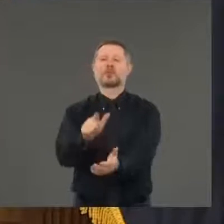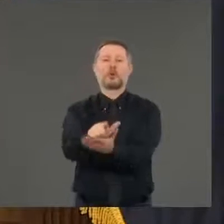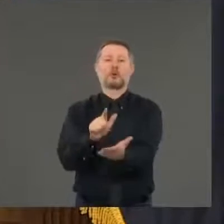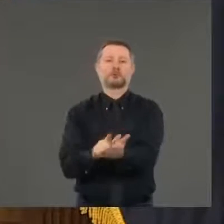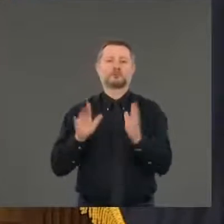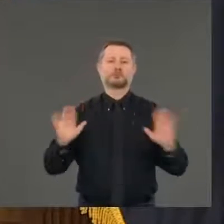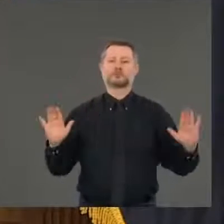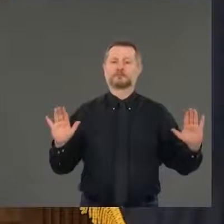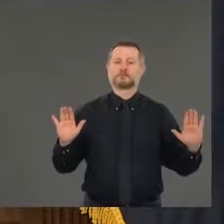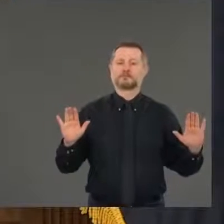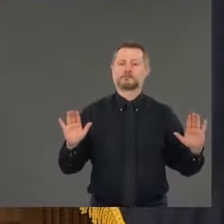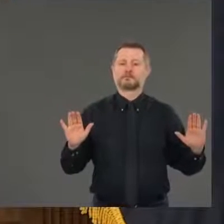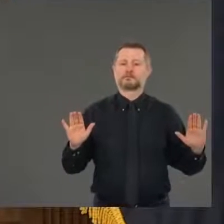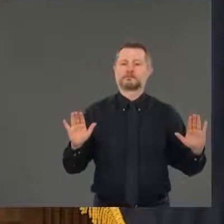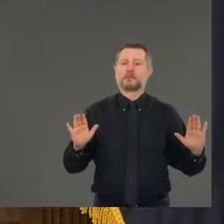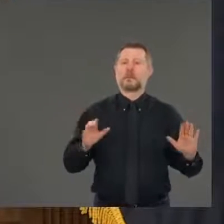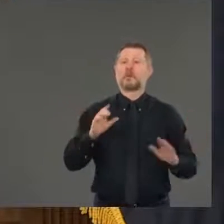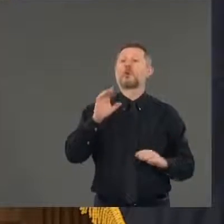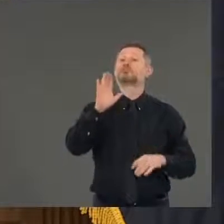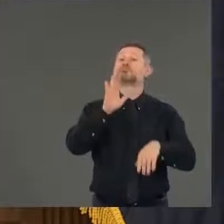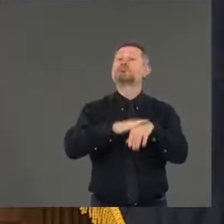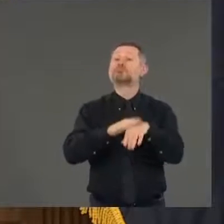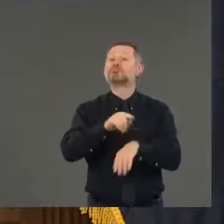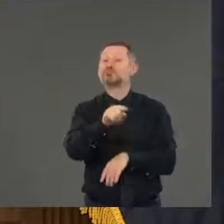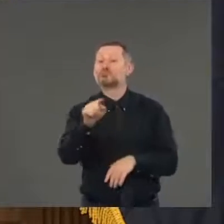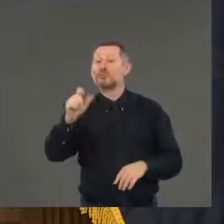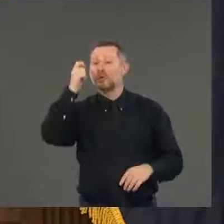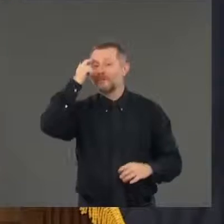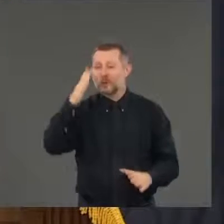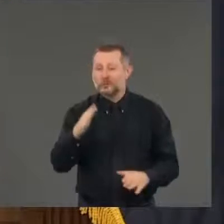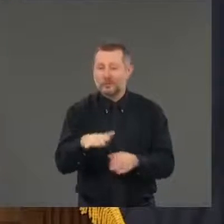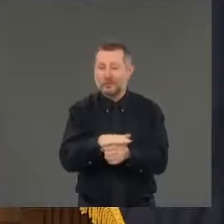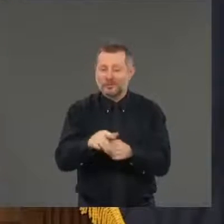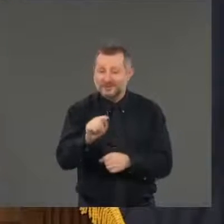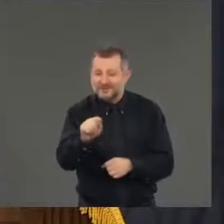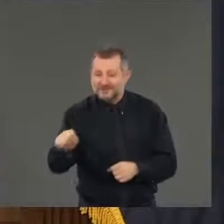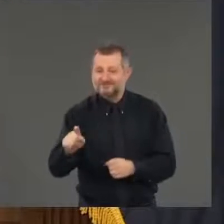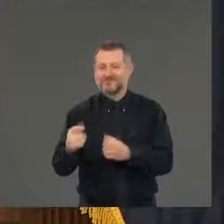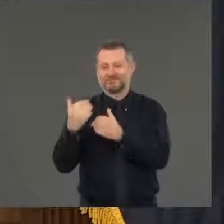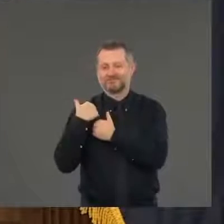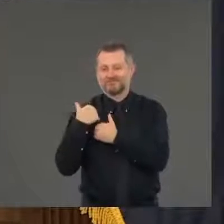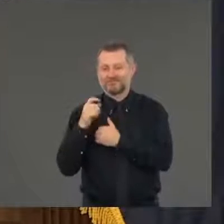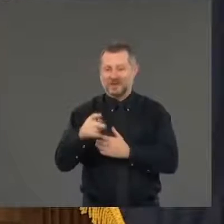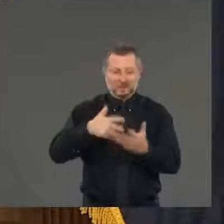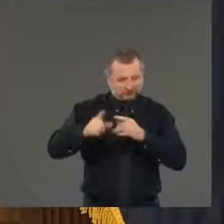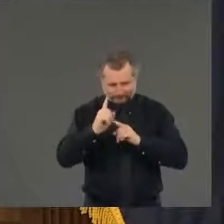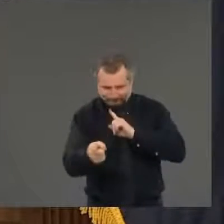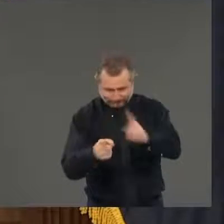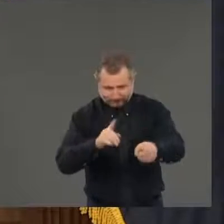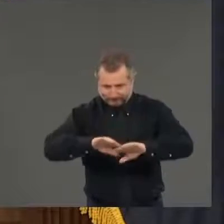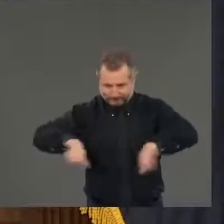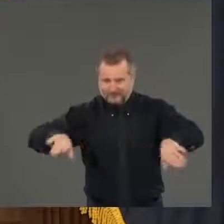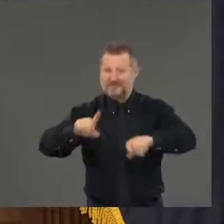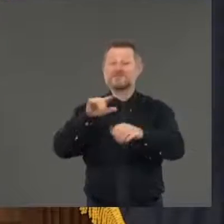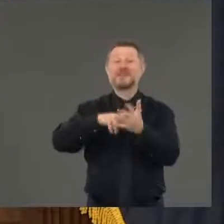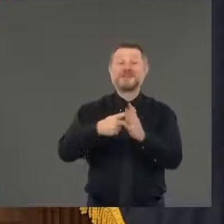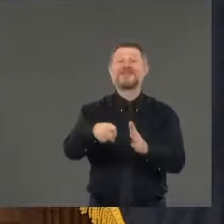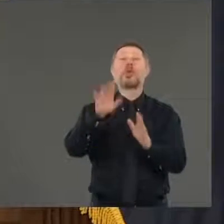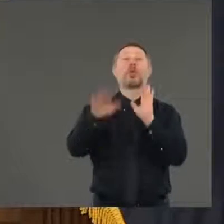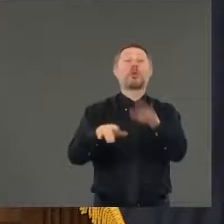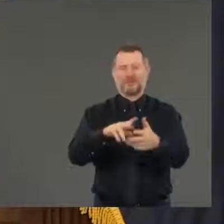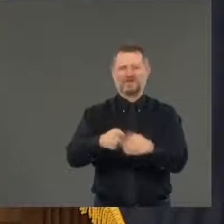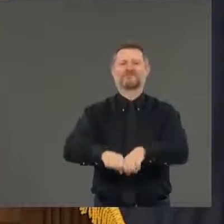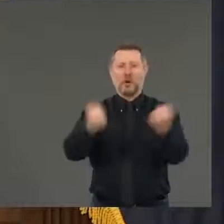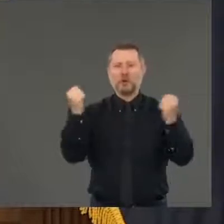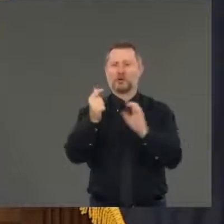Warning, enforce the law. You have large gatherings that are in violation of the law.